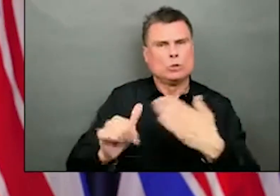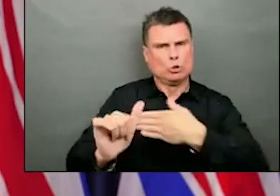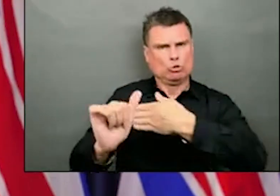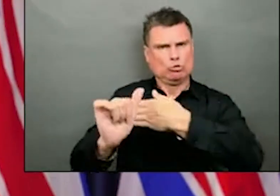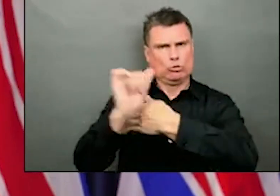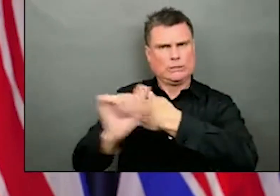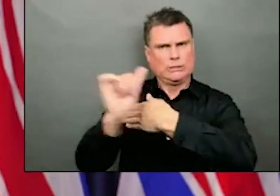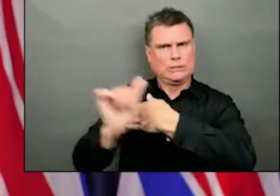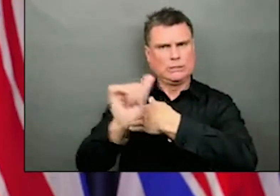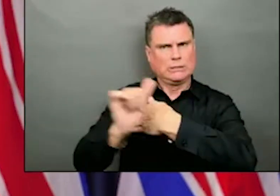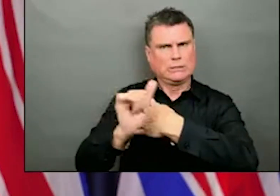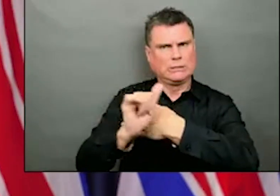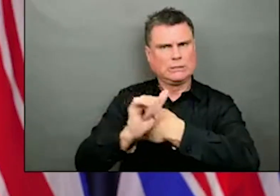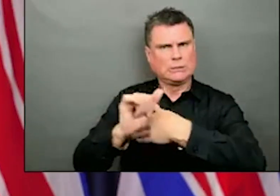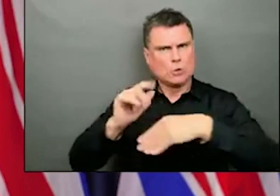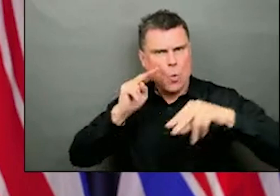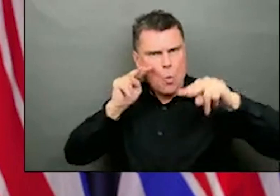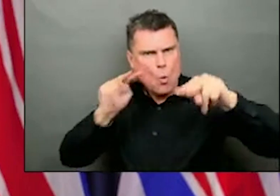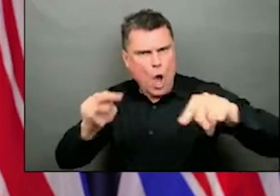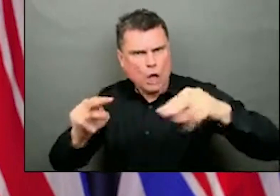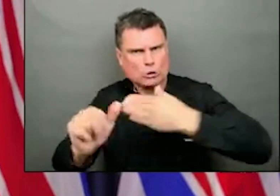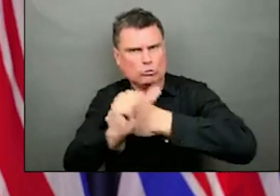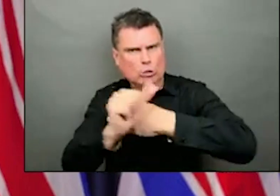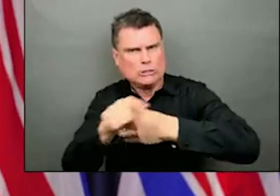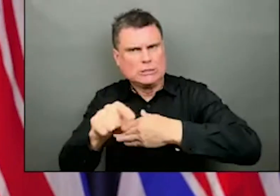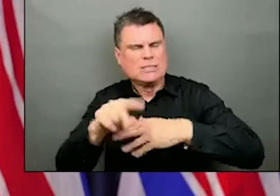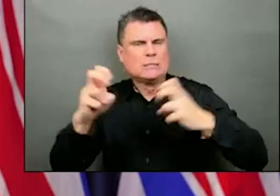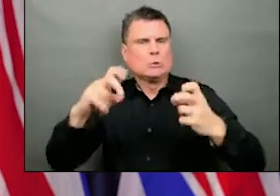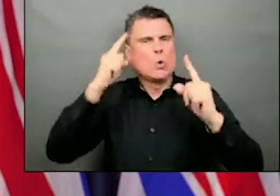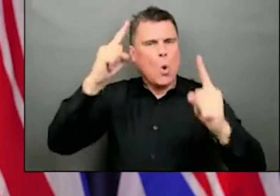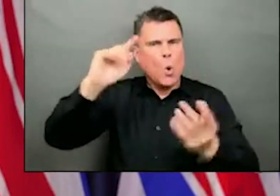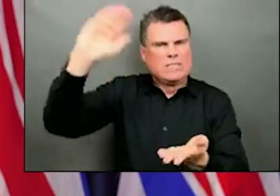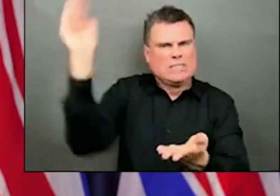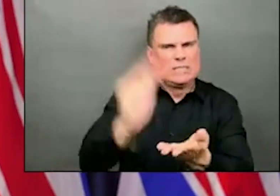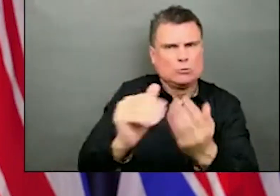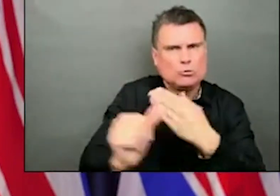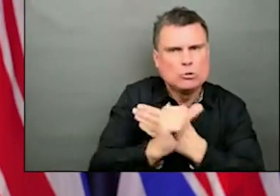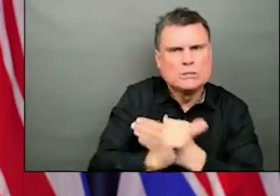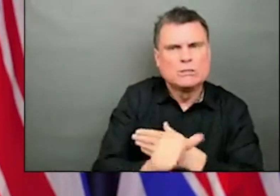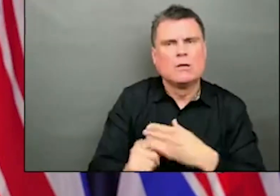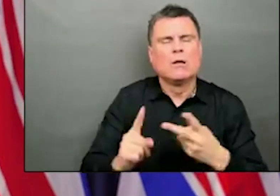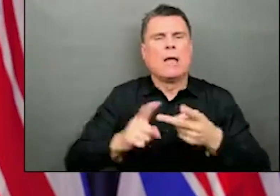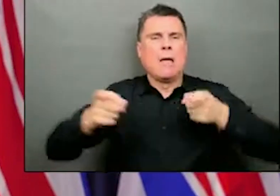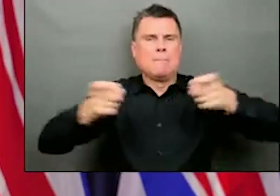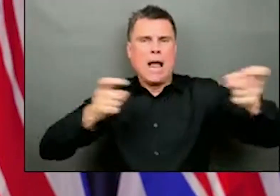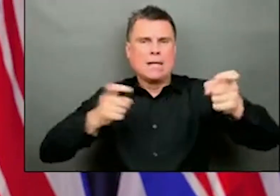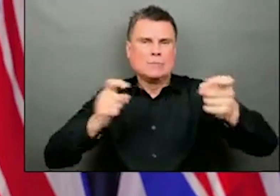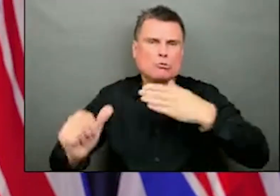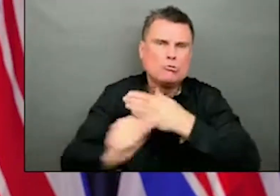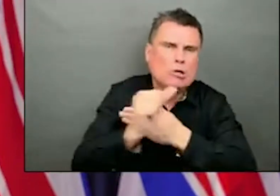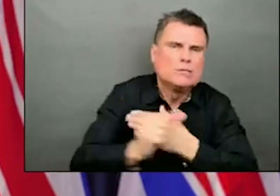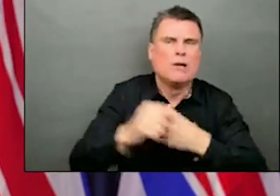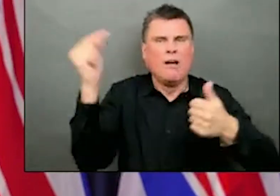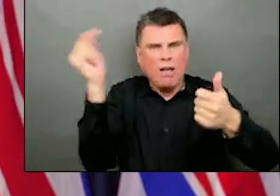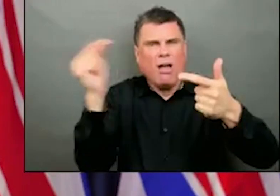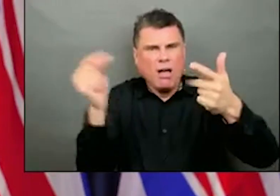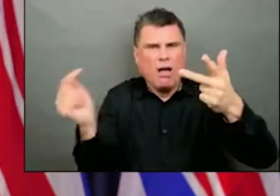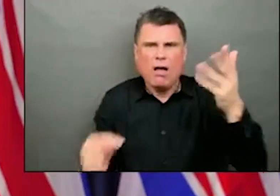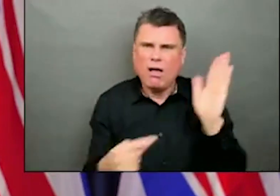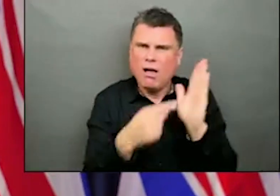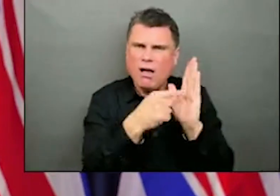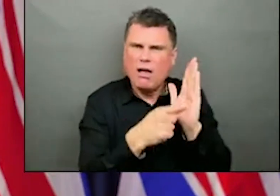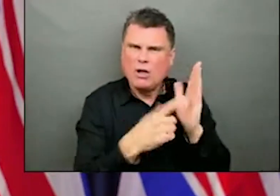and communicating all that information about risks to the provincial government. Do those successive